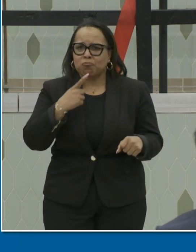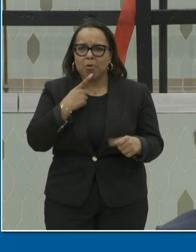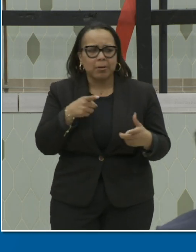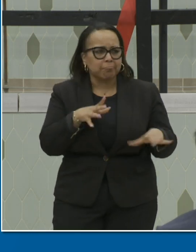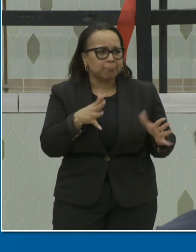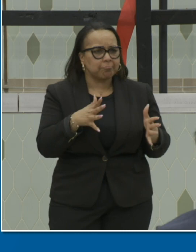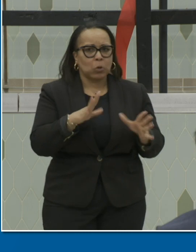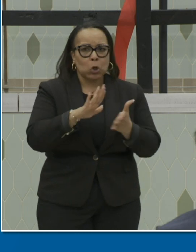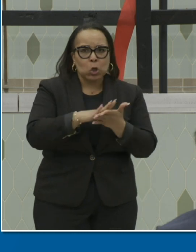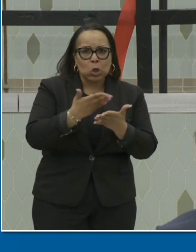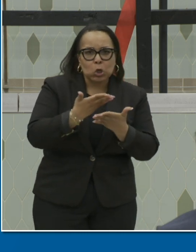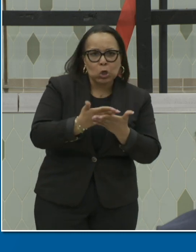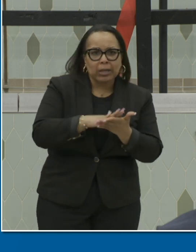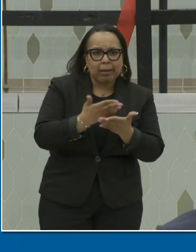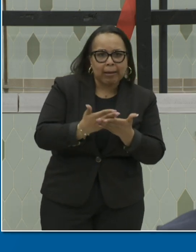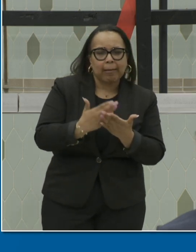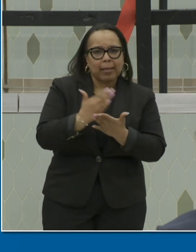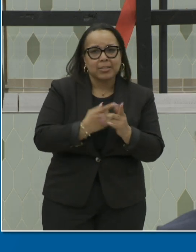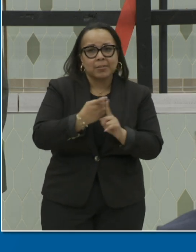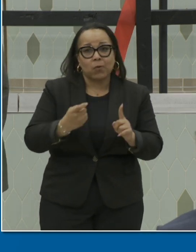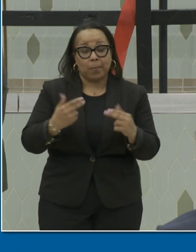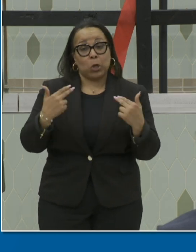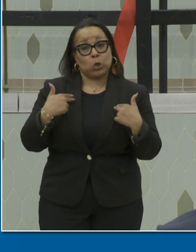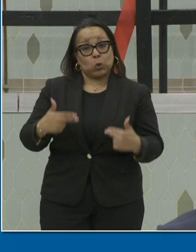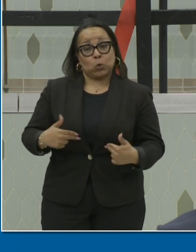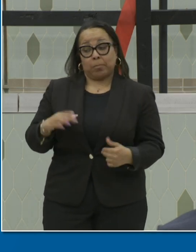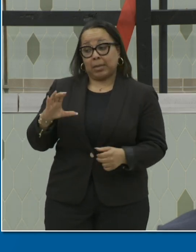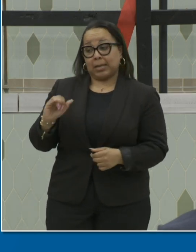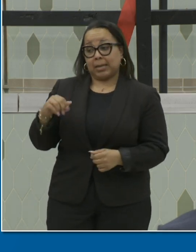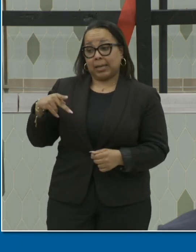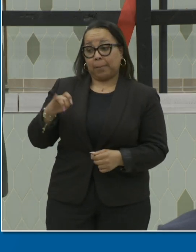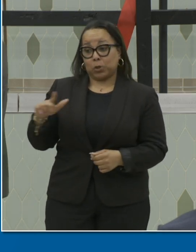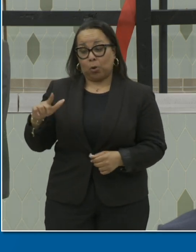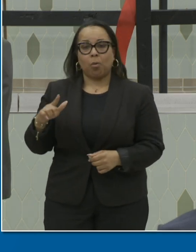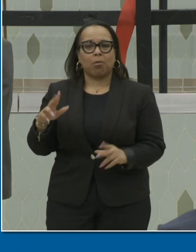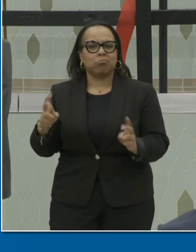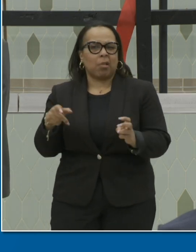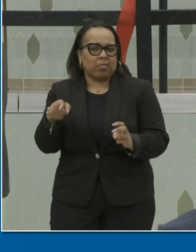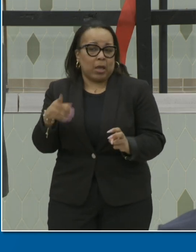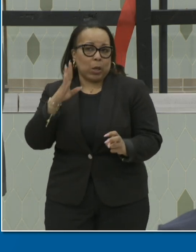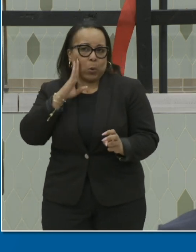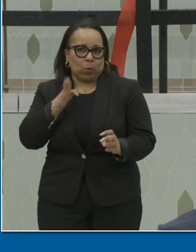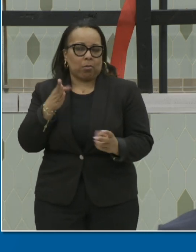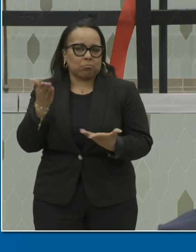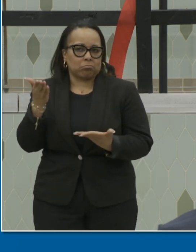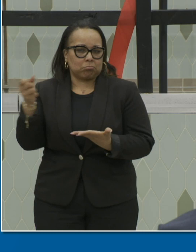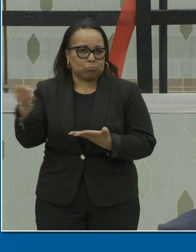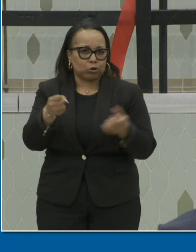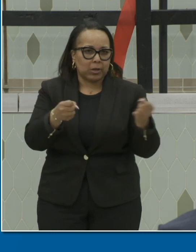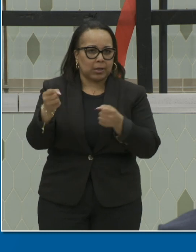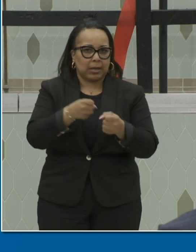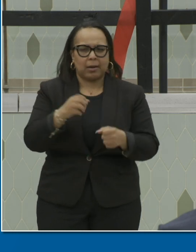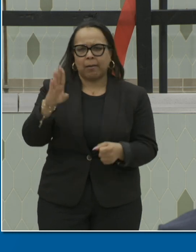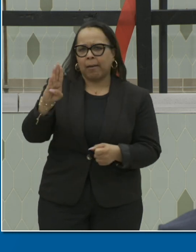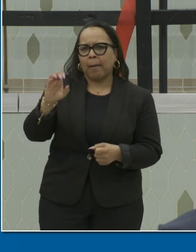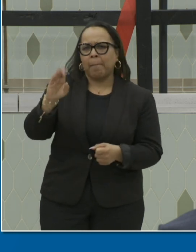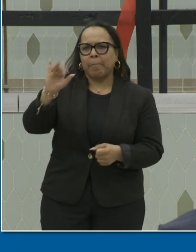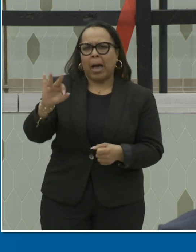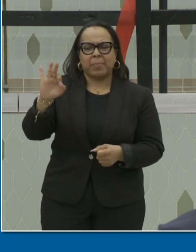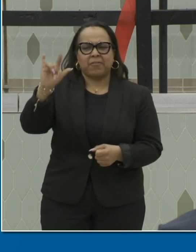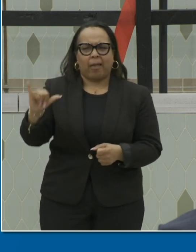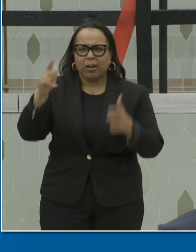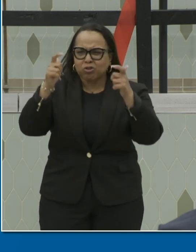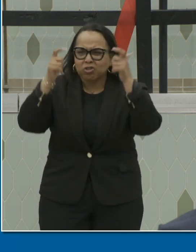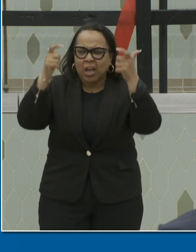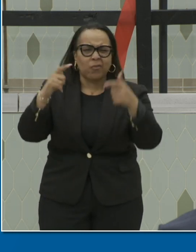take cooking lessons from Human Capital. Human Capital is going to put on, they're going to bring in Bobby Flay or one of these